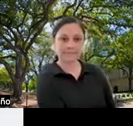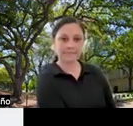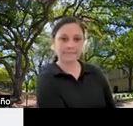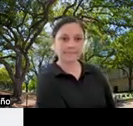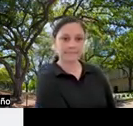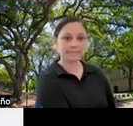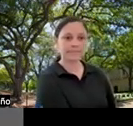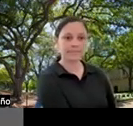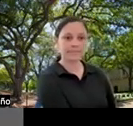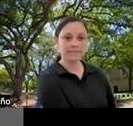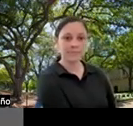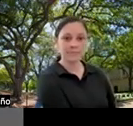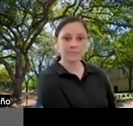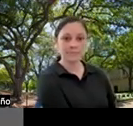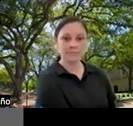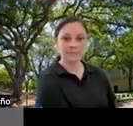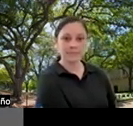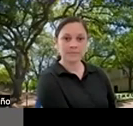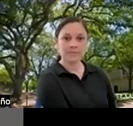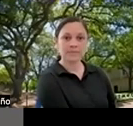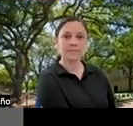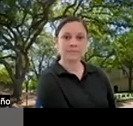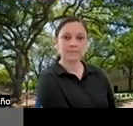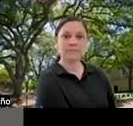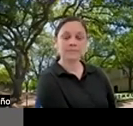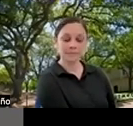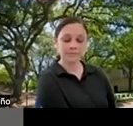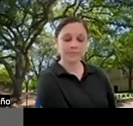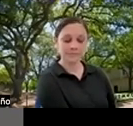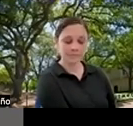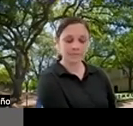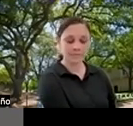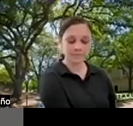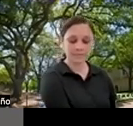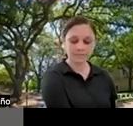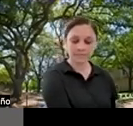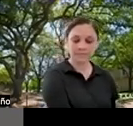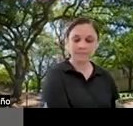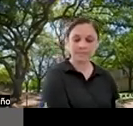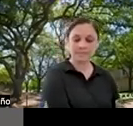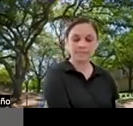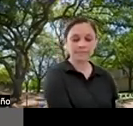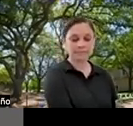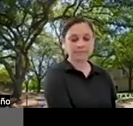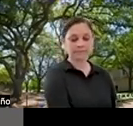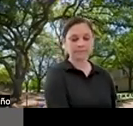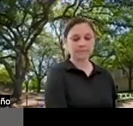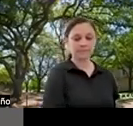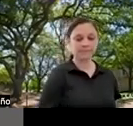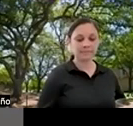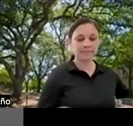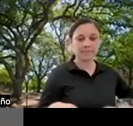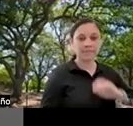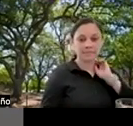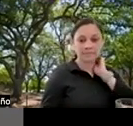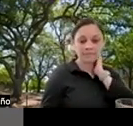that, you know, Reagan talked about the data, and part of that was like helping make it easier for families to access services. But the other part is helping us